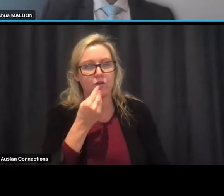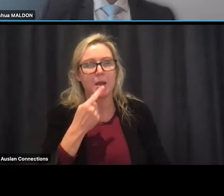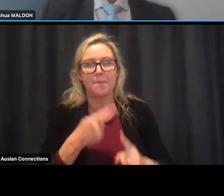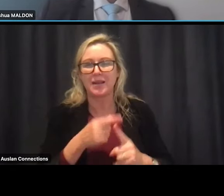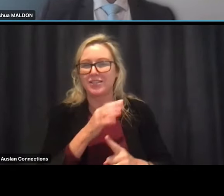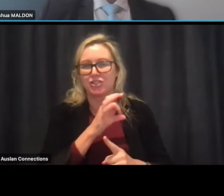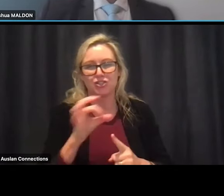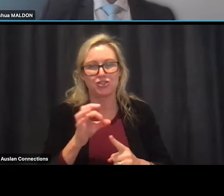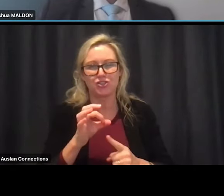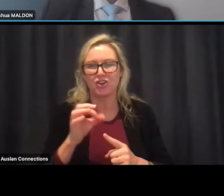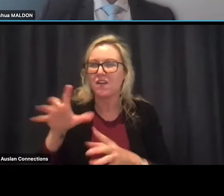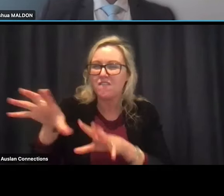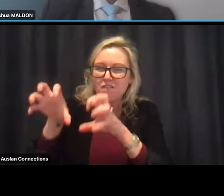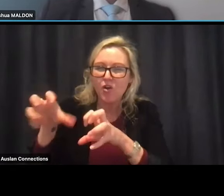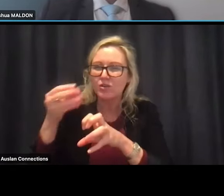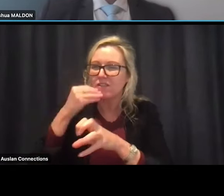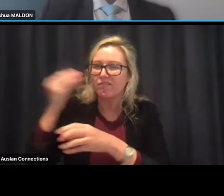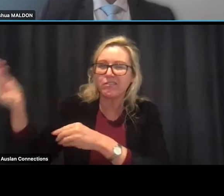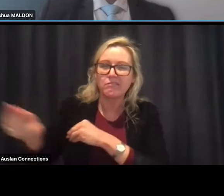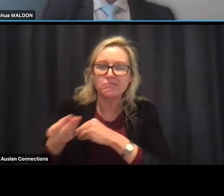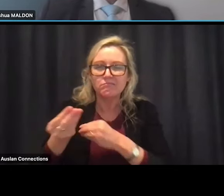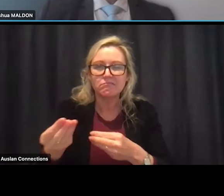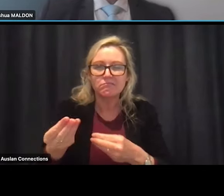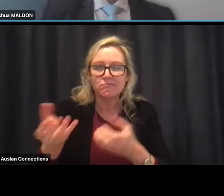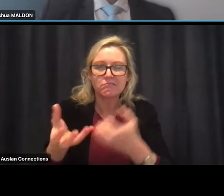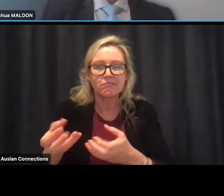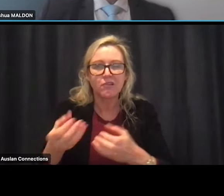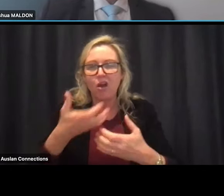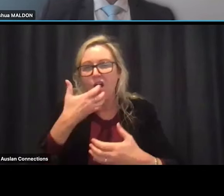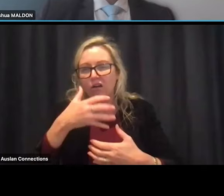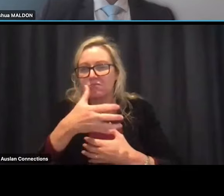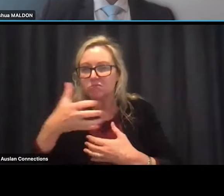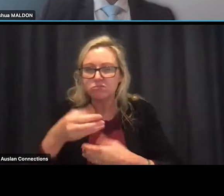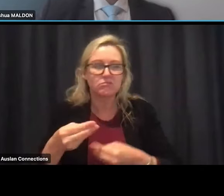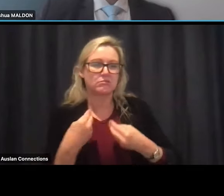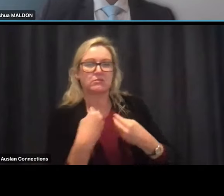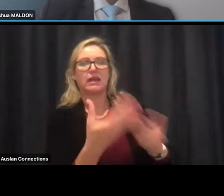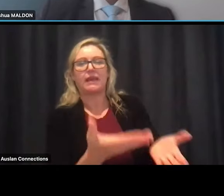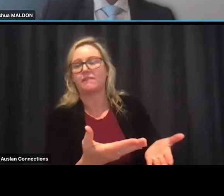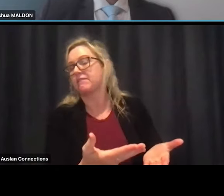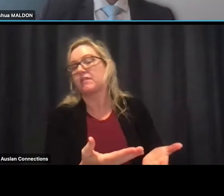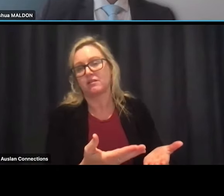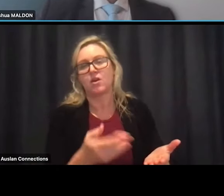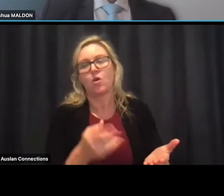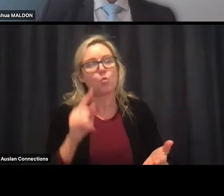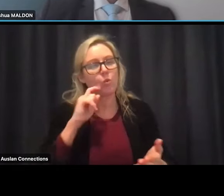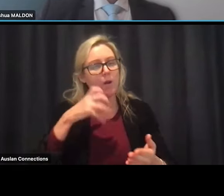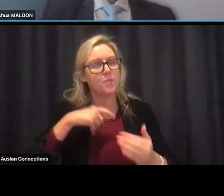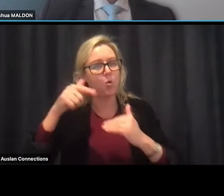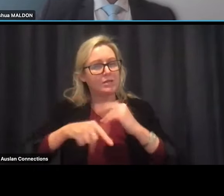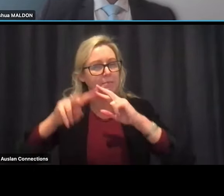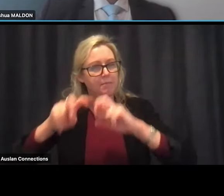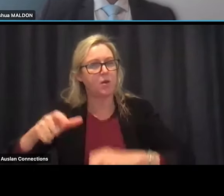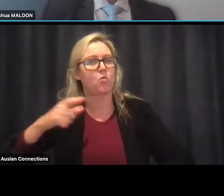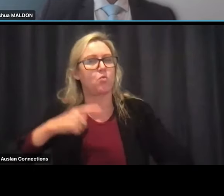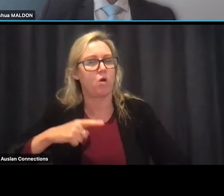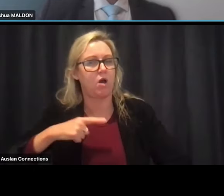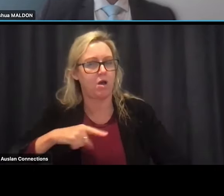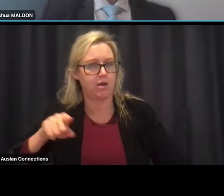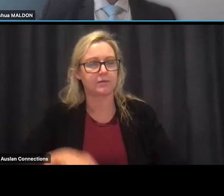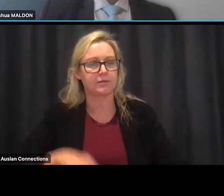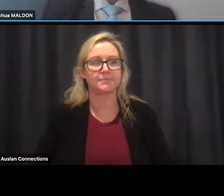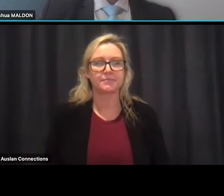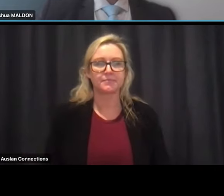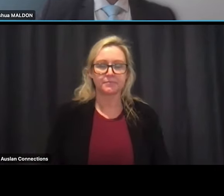cook fresh, which will be checking how they relate to ensure positive nutritional outcomes. In addition, we've also heard from